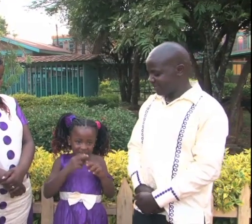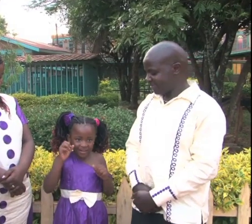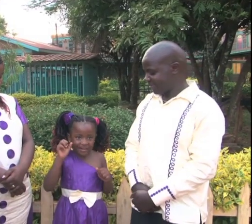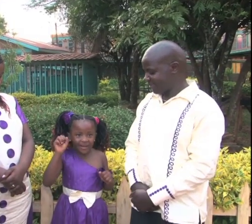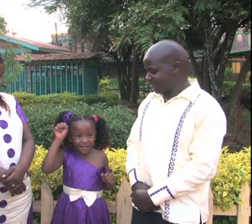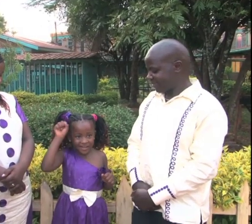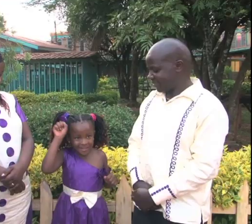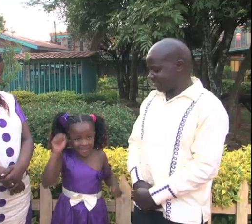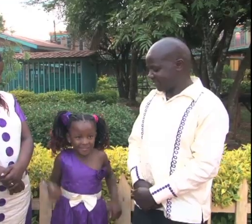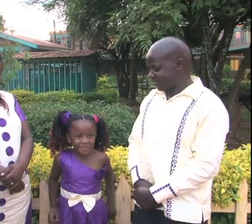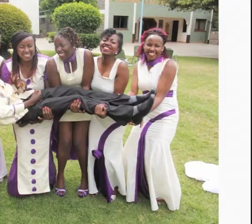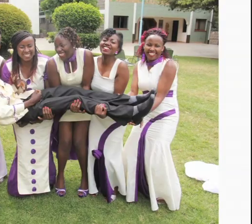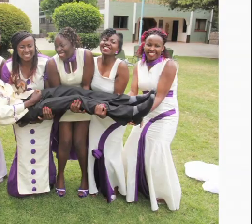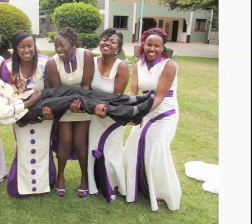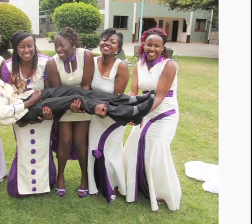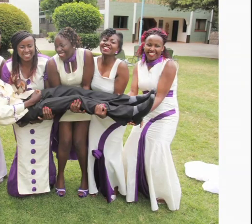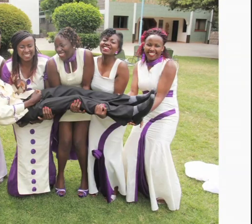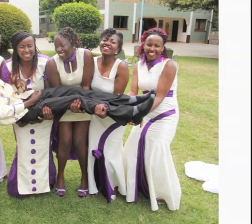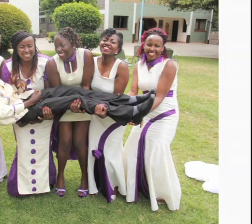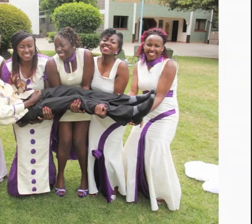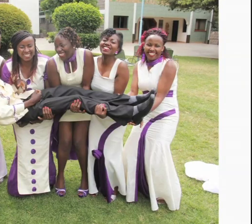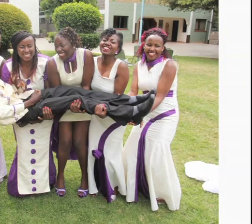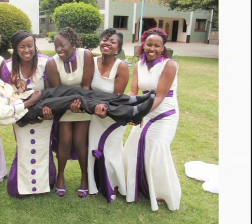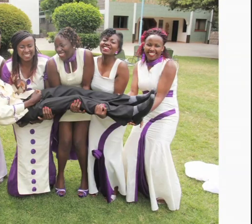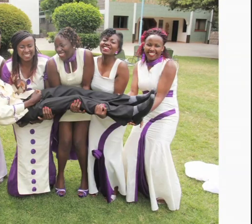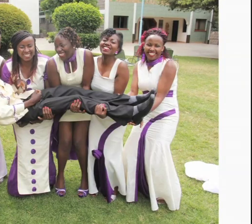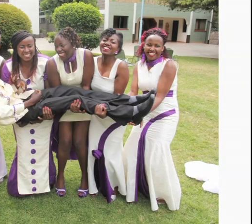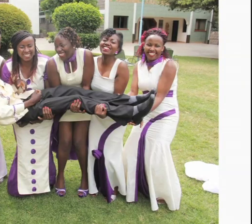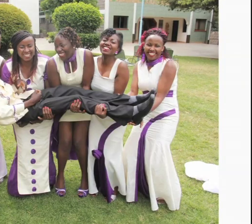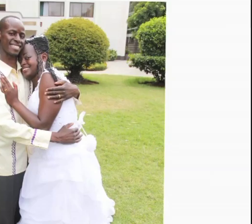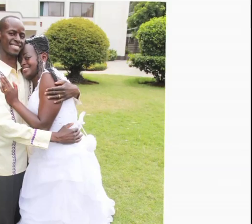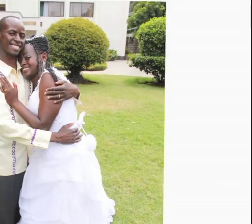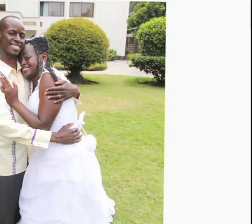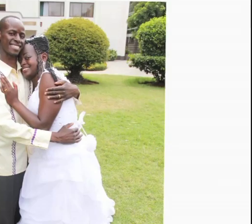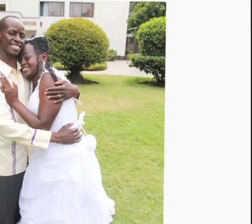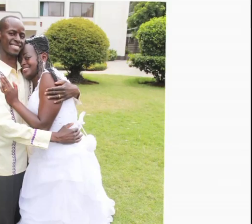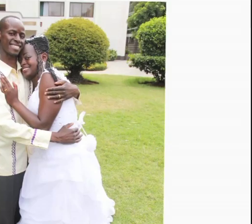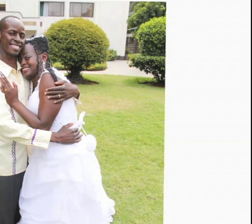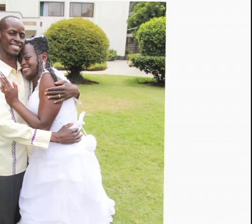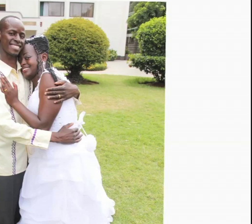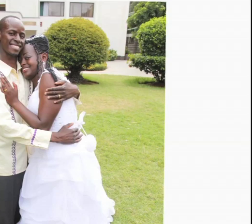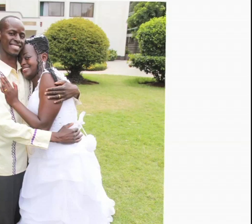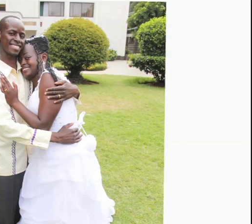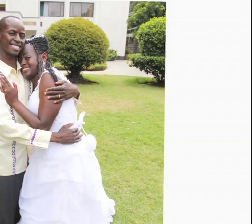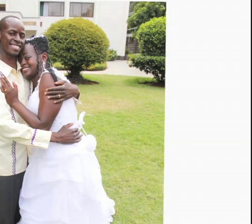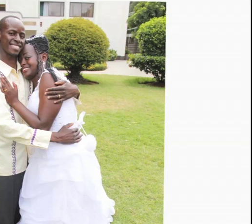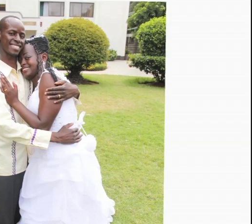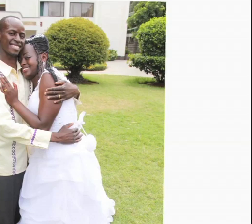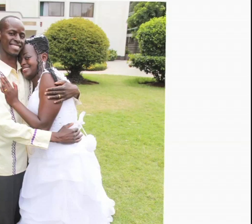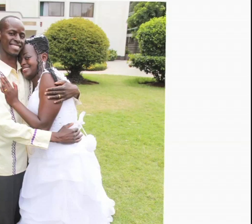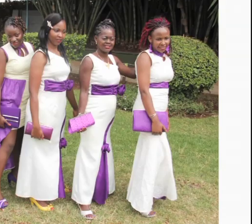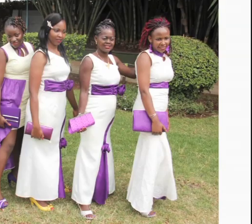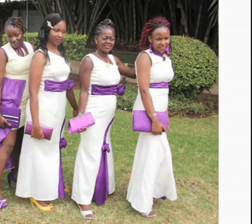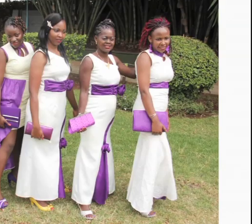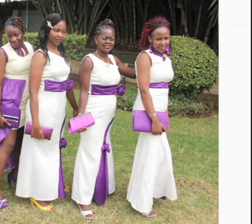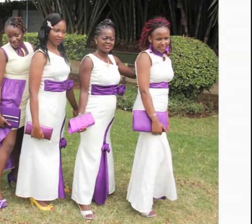name is Grace. This is my mommy and daddy. Wish us the best couple then to continue to live